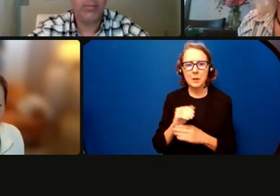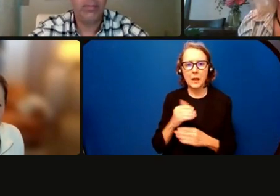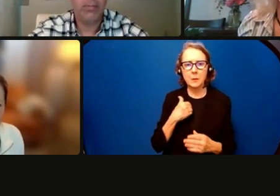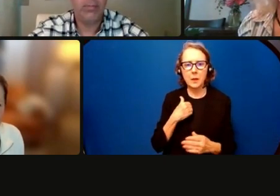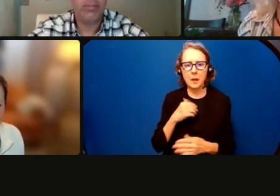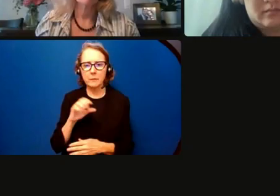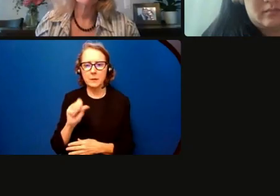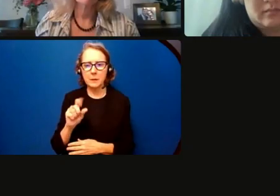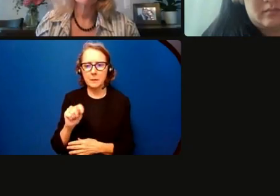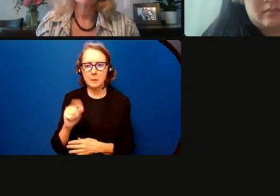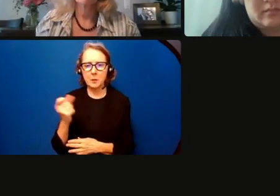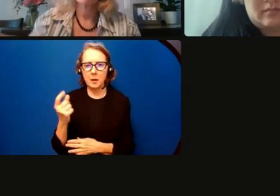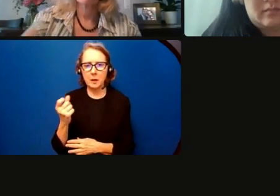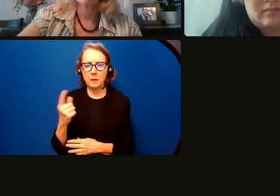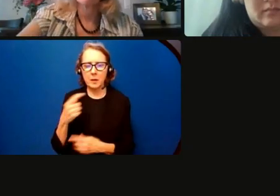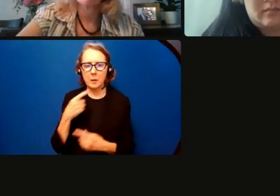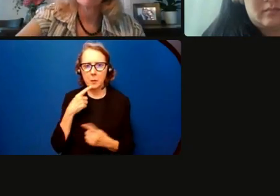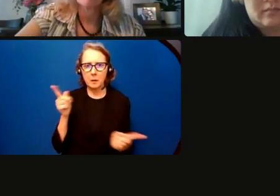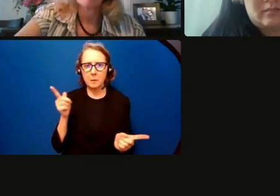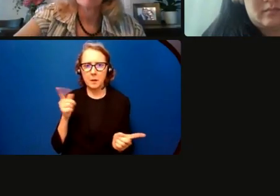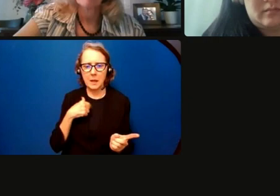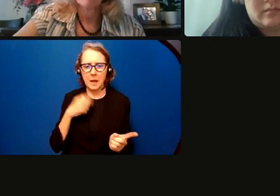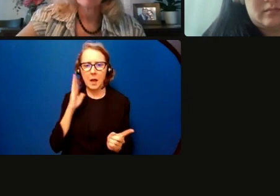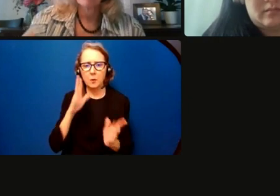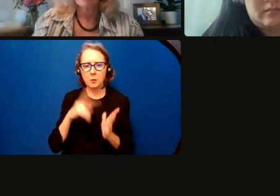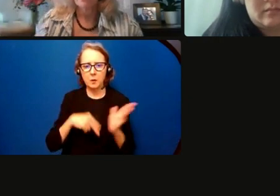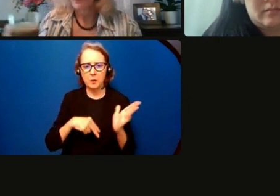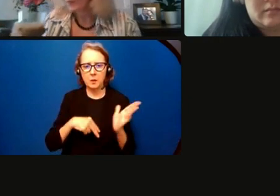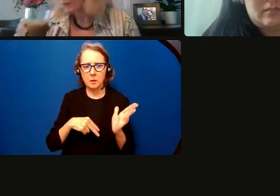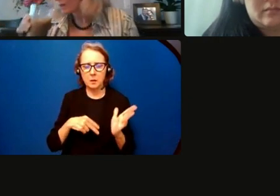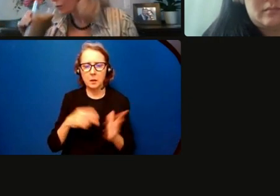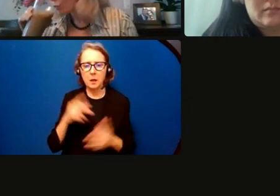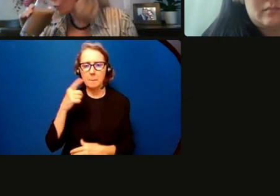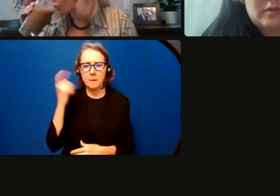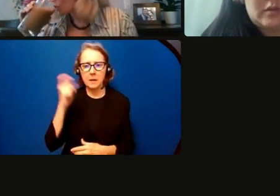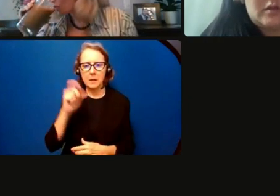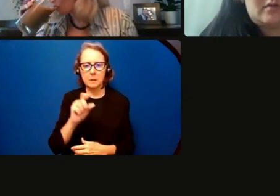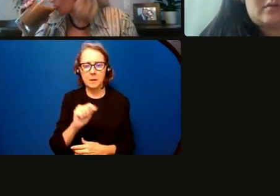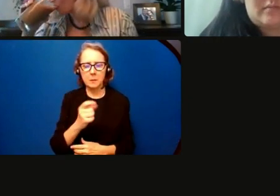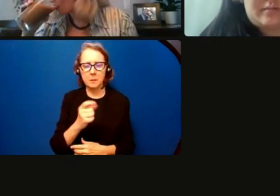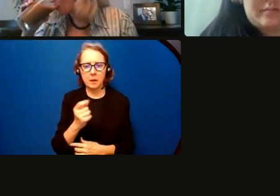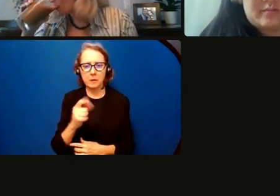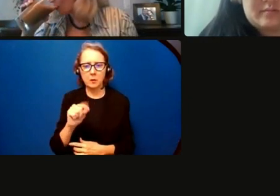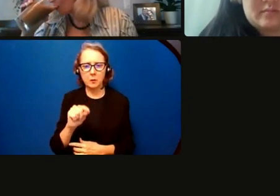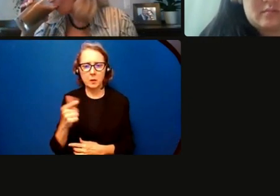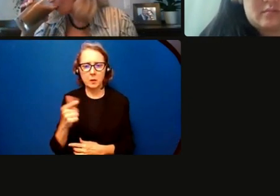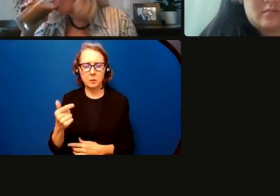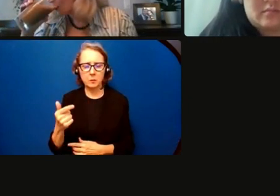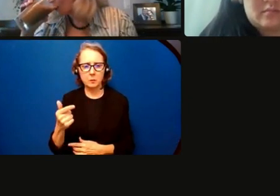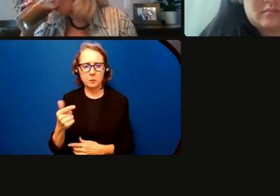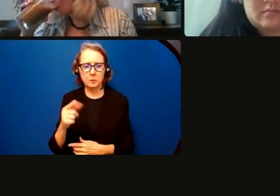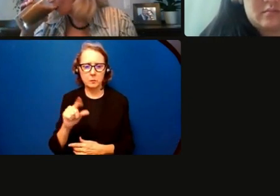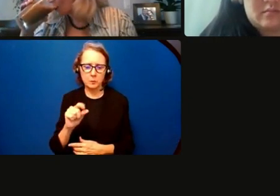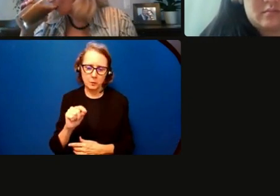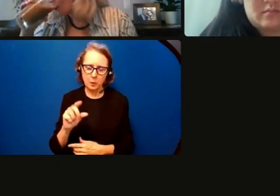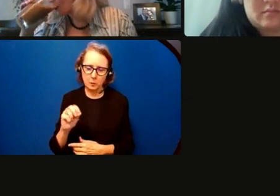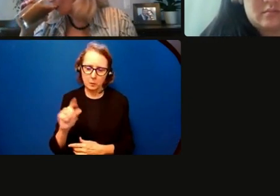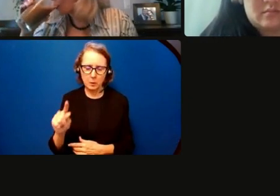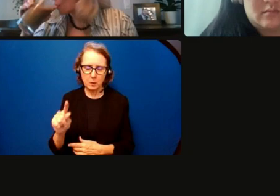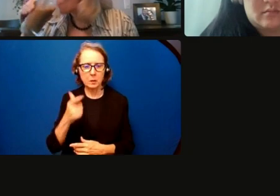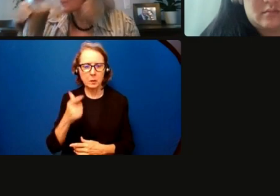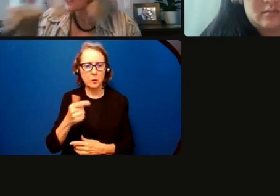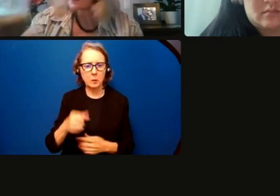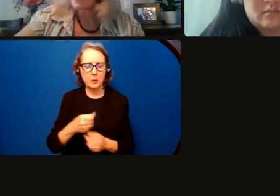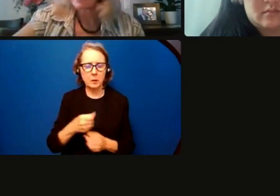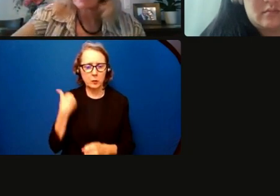September 11th proclamation that I will go ahead and read. Whereas September 11th, 2001, 21 years ago, marks a somber